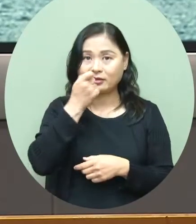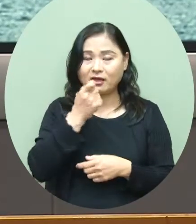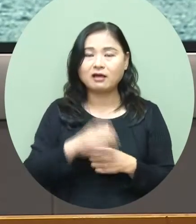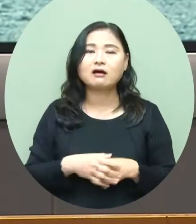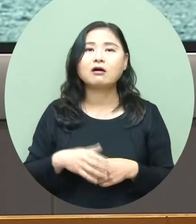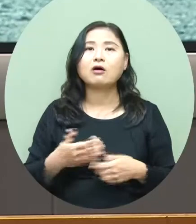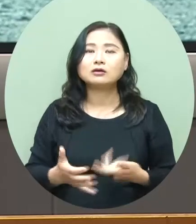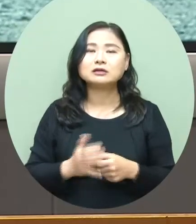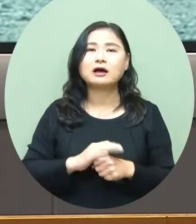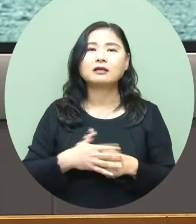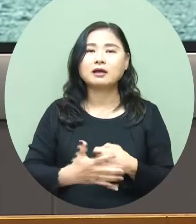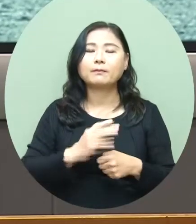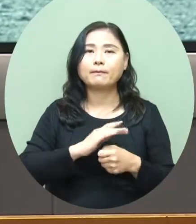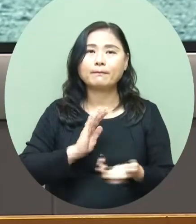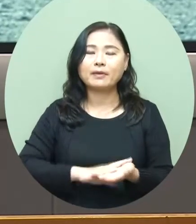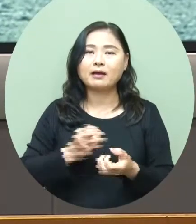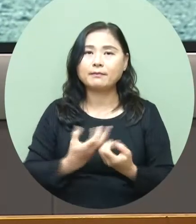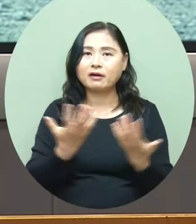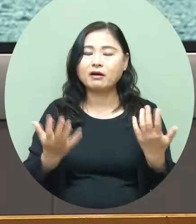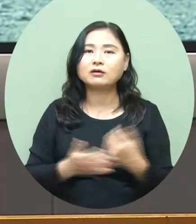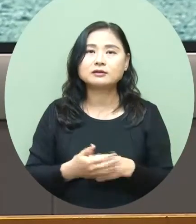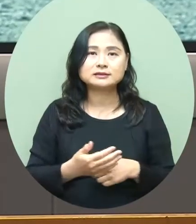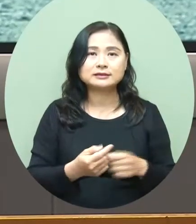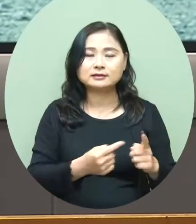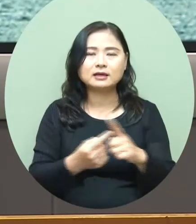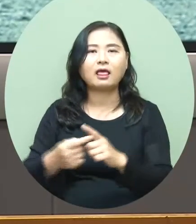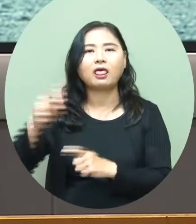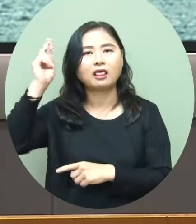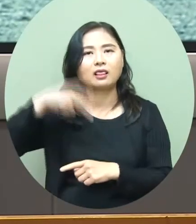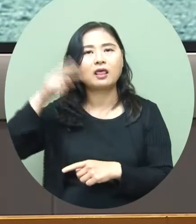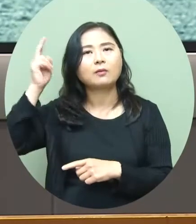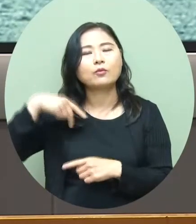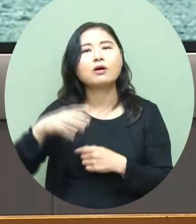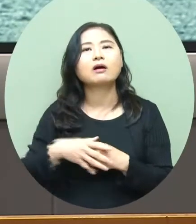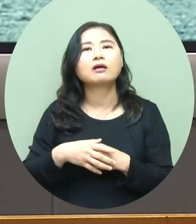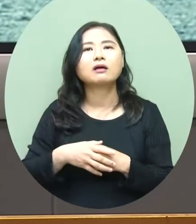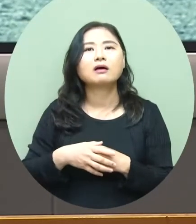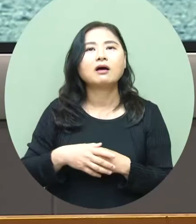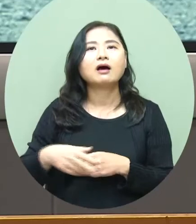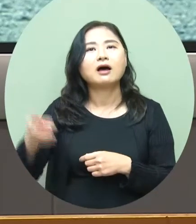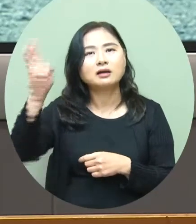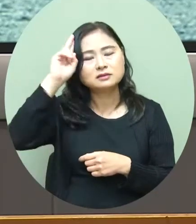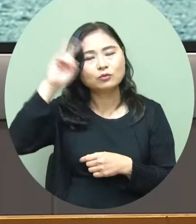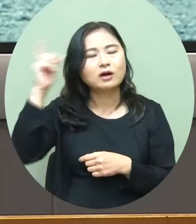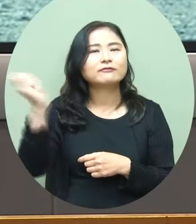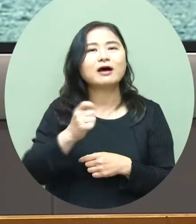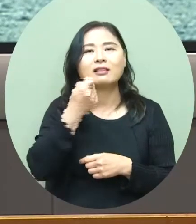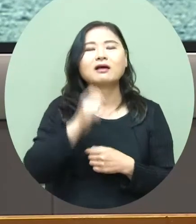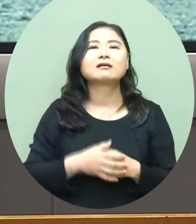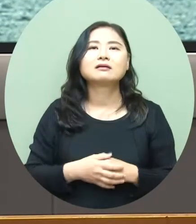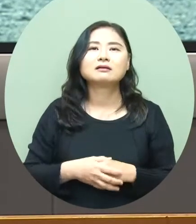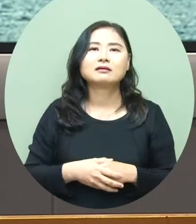relaxed. For the RT exercise, people are now